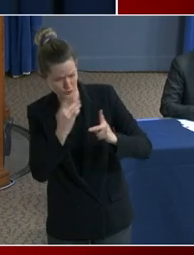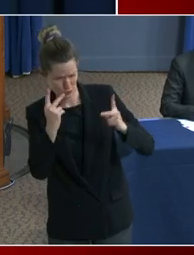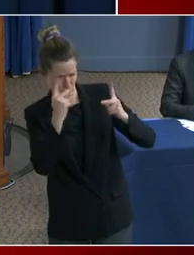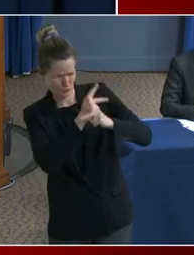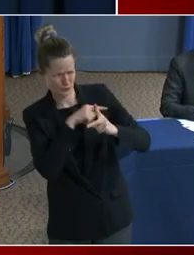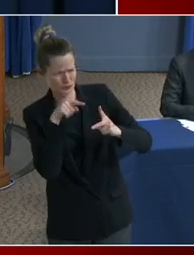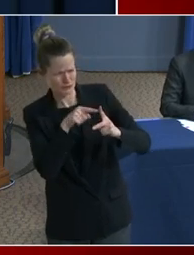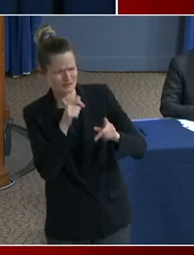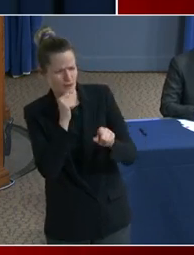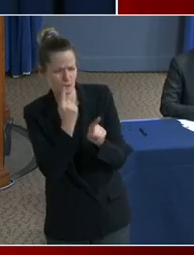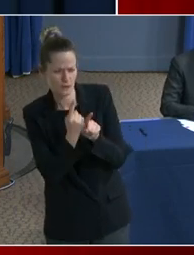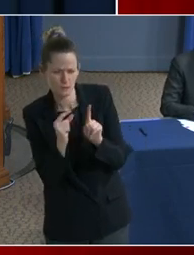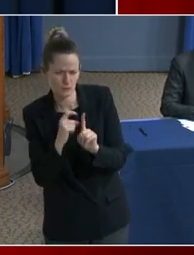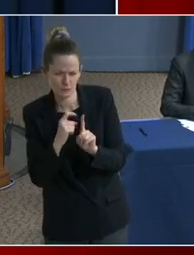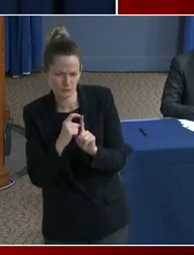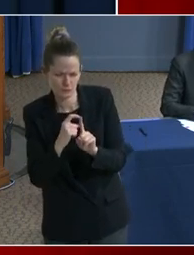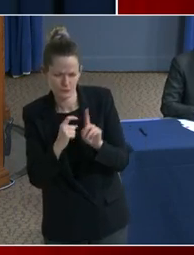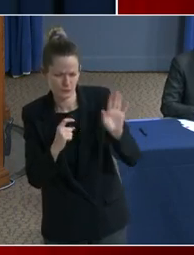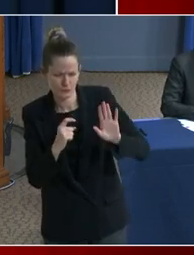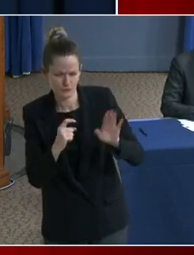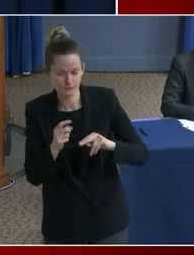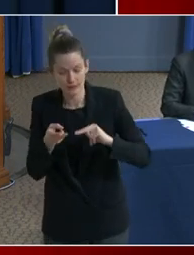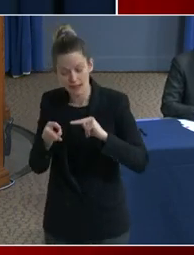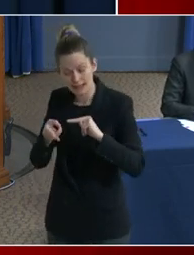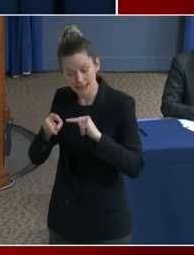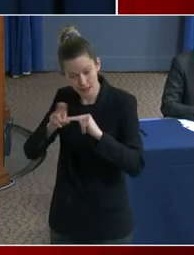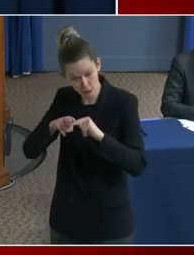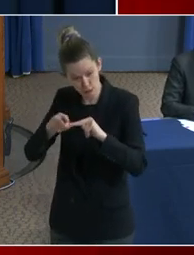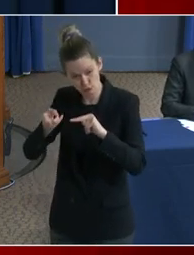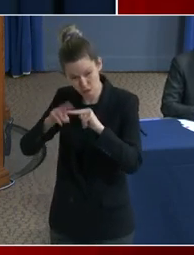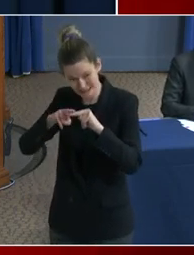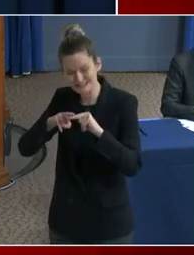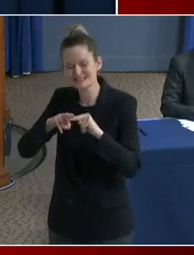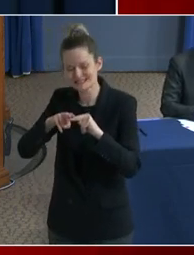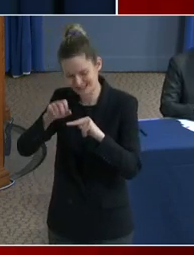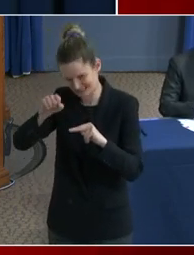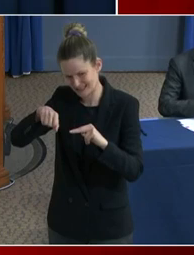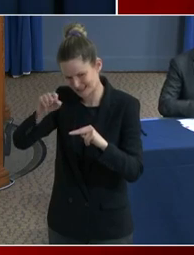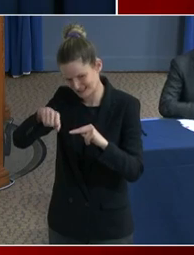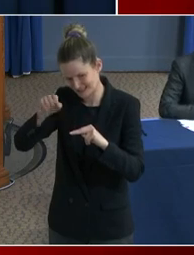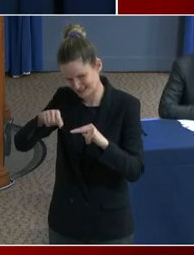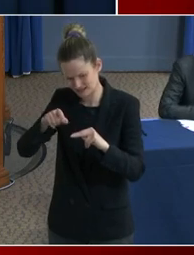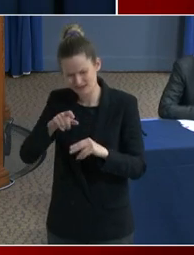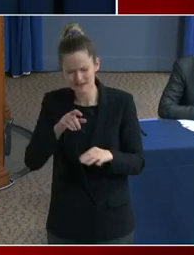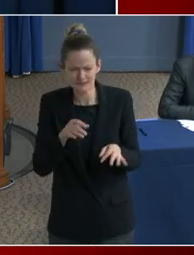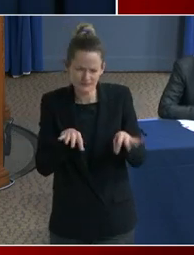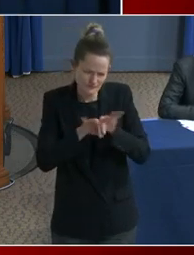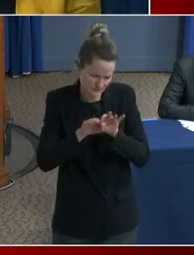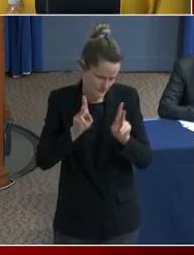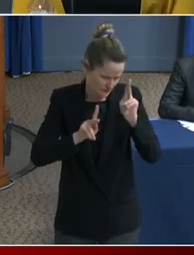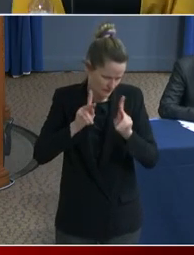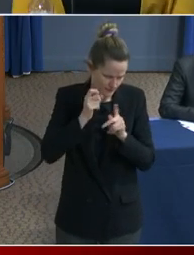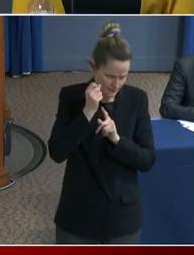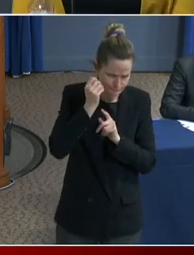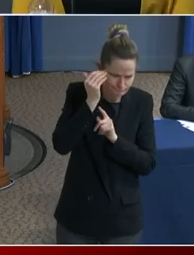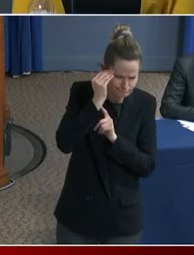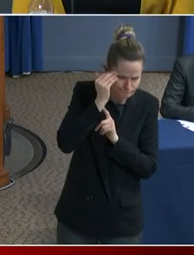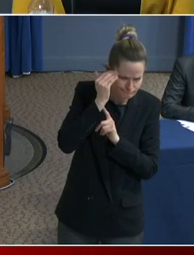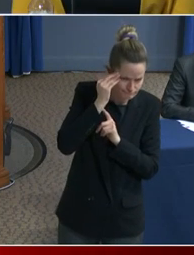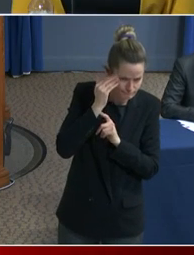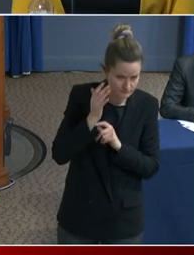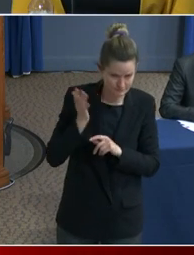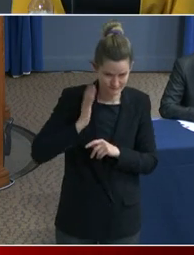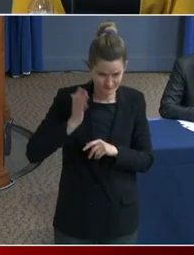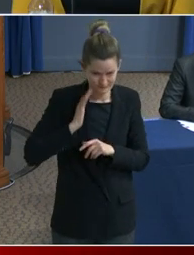significant, Mark. I think one of the things that is important for folks to note is that if it goes from we had 52 hospitalizations one day